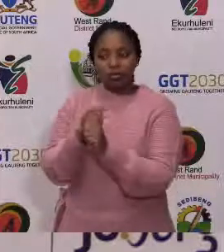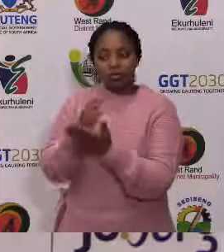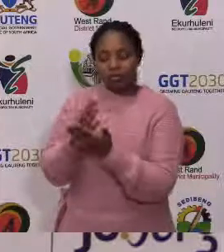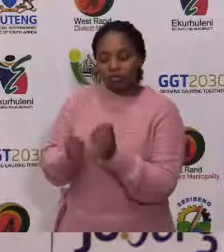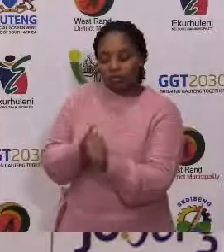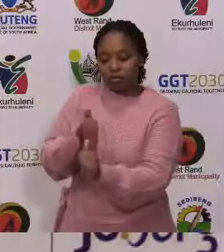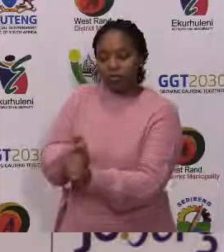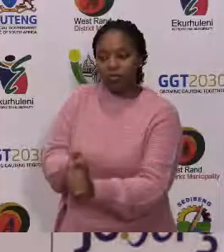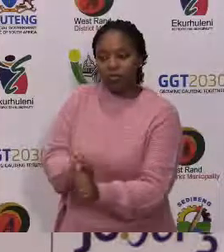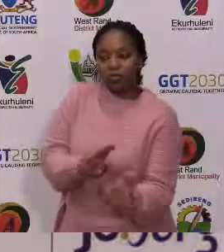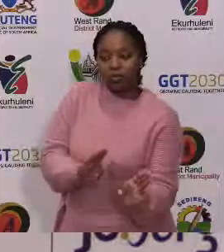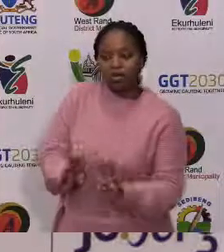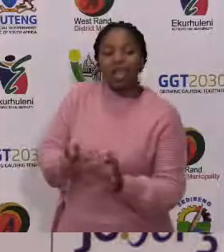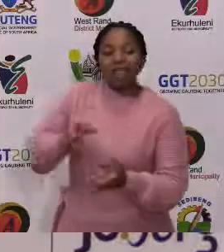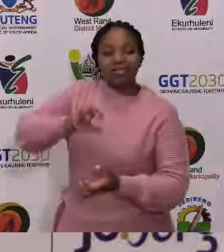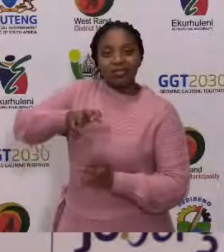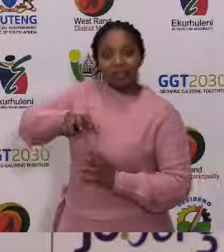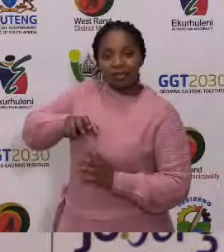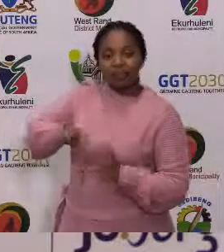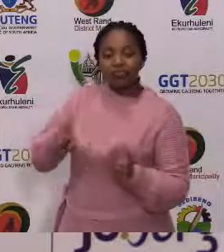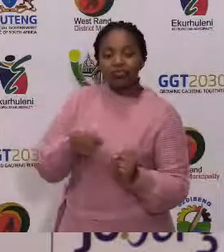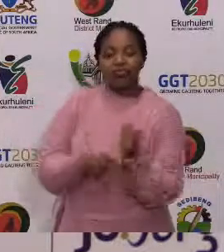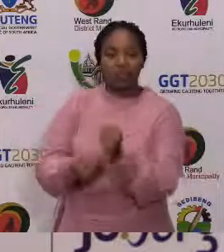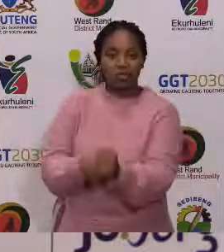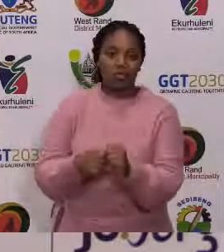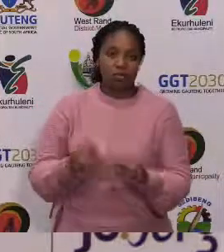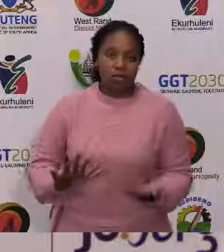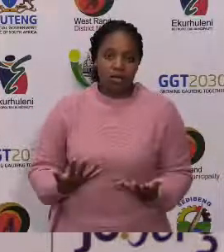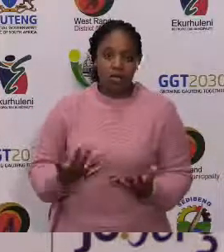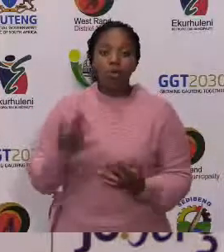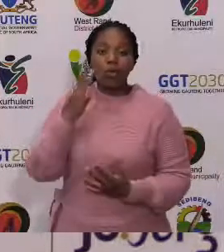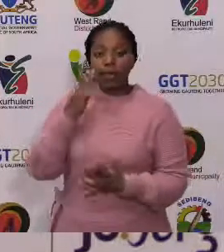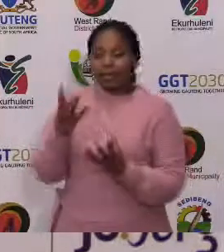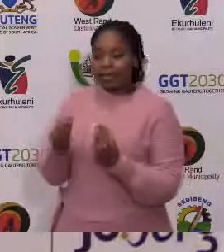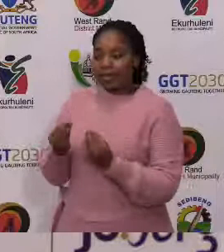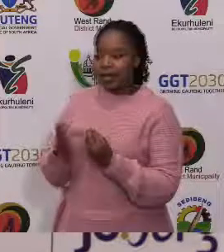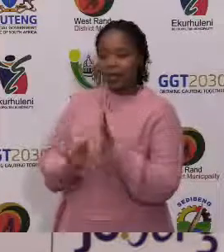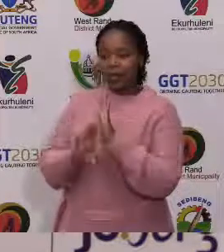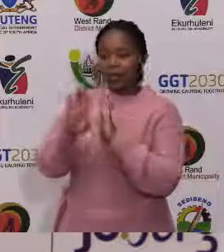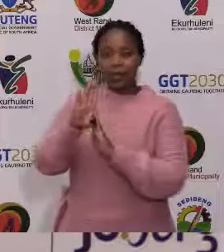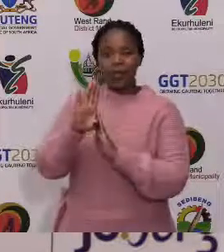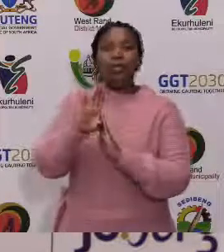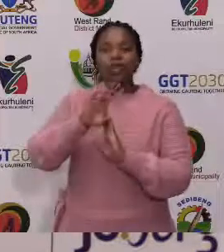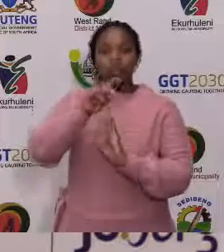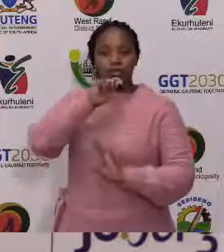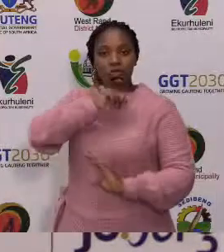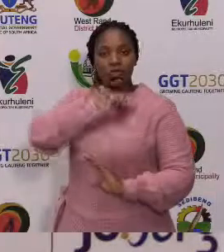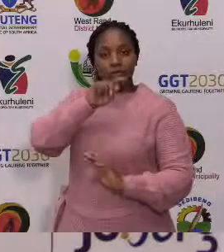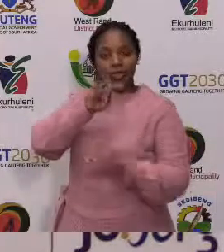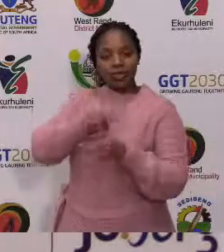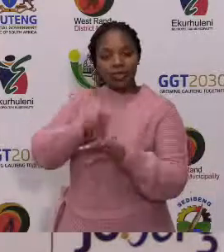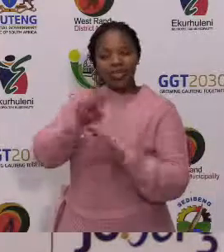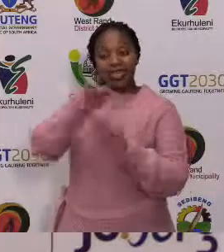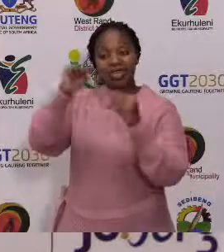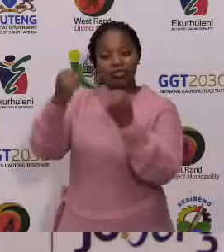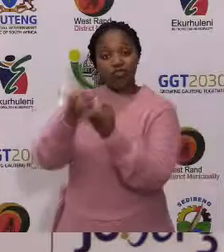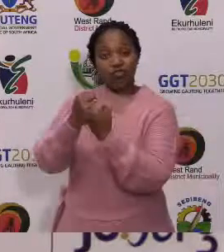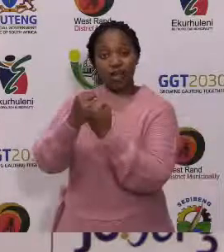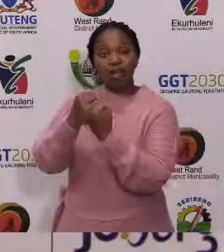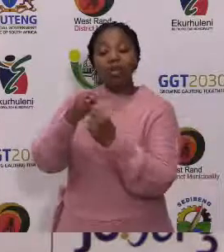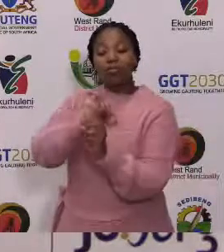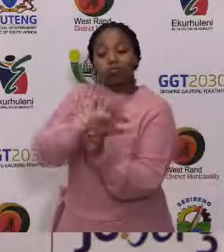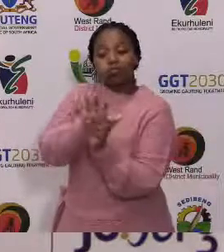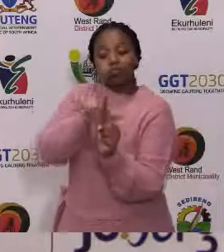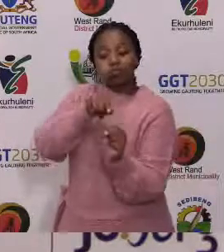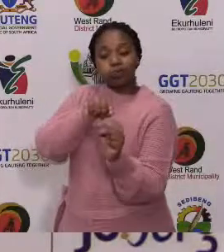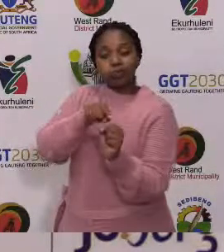adjusted strategy. When the numbers increase, yes, it will require the National Coronavirus Command Council to look